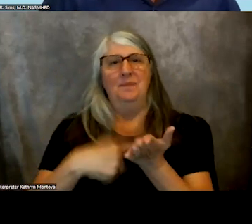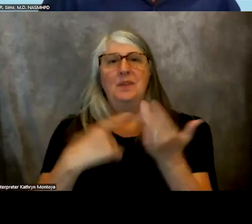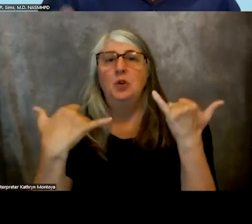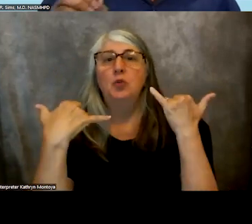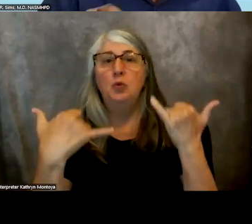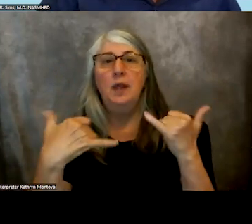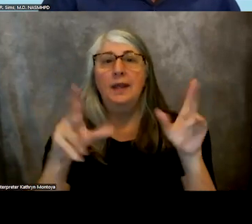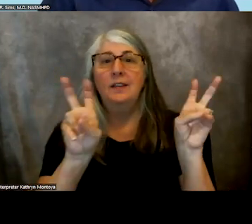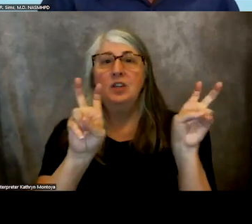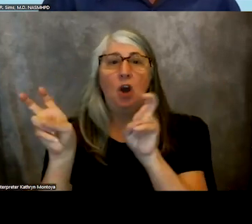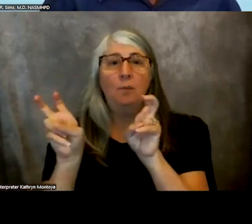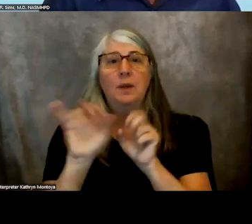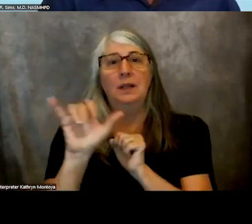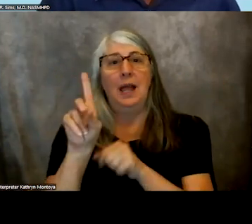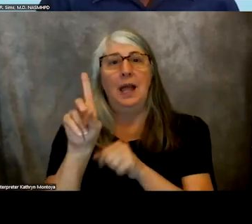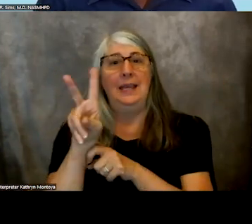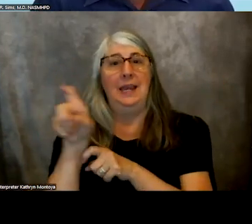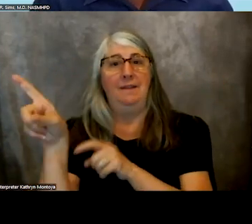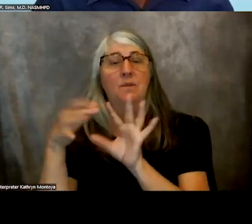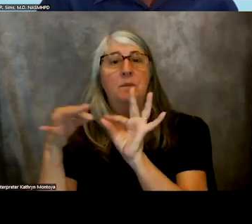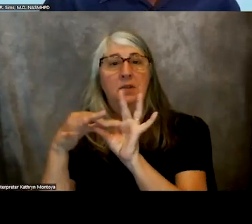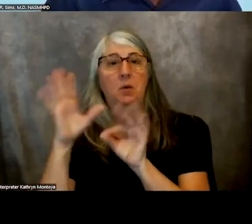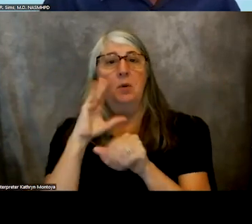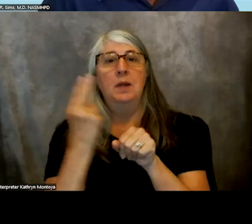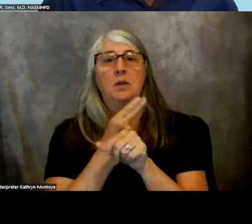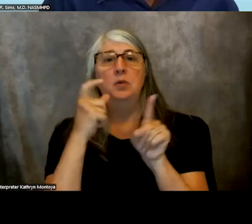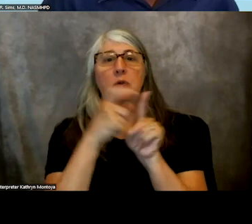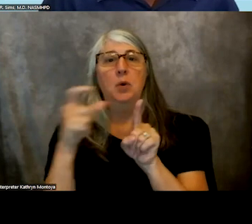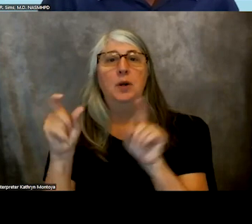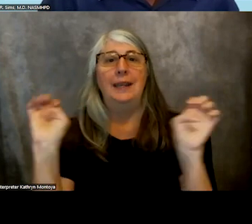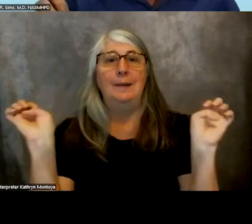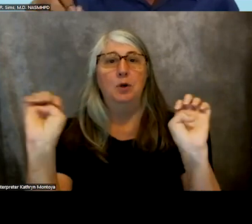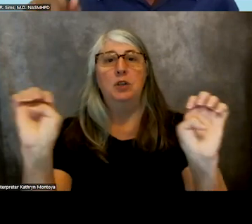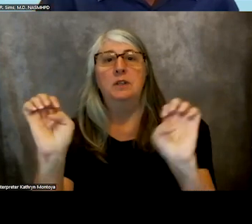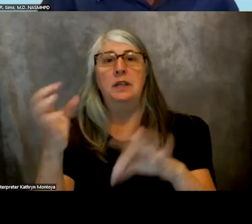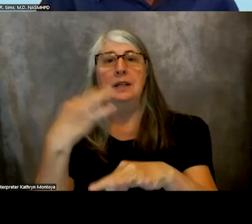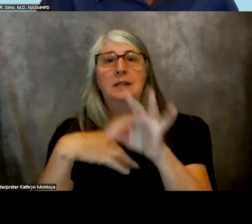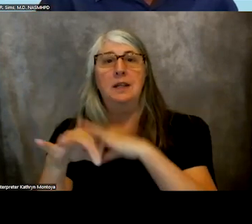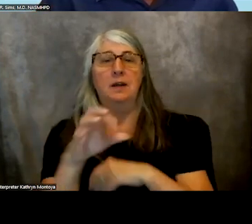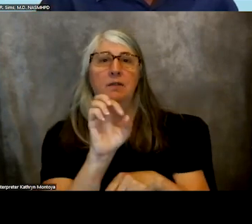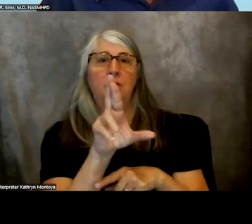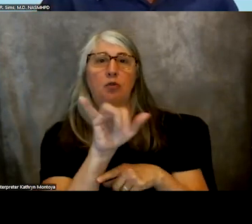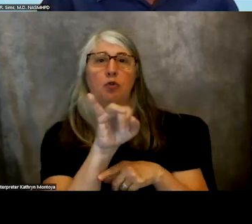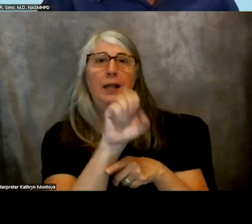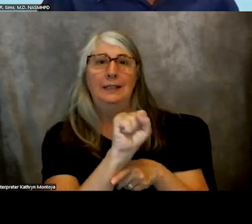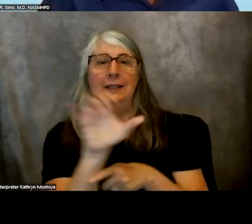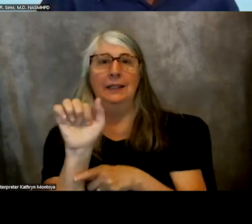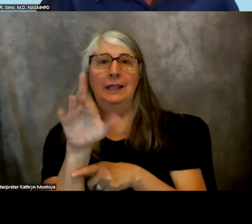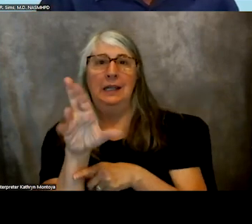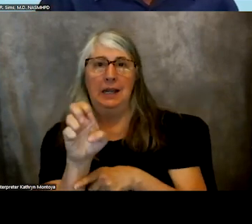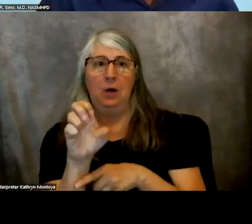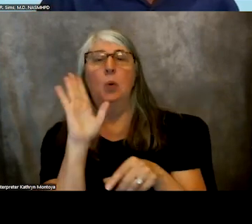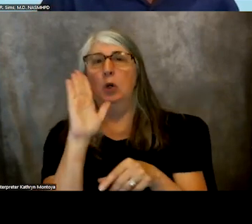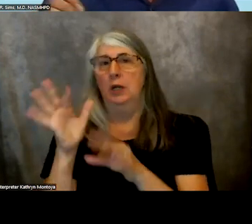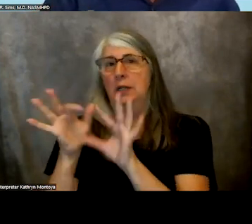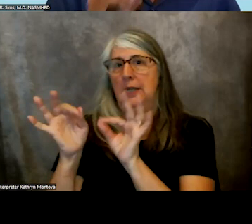the topic, as Dave has already pointed out, is going to be the use of the word emergency in lieu of crisis care. And what we've seen